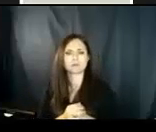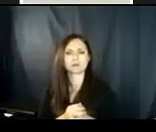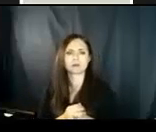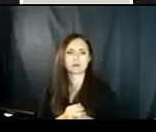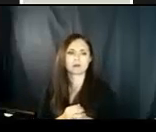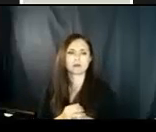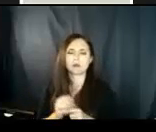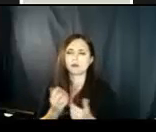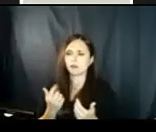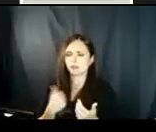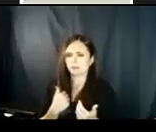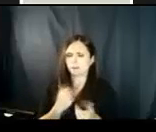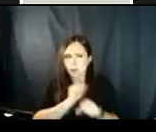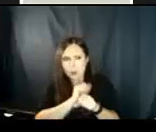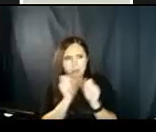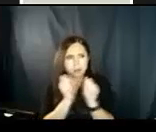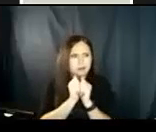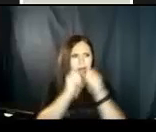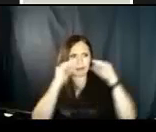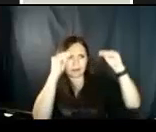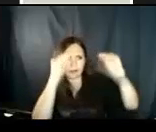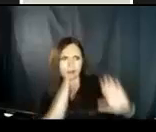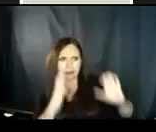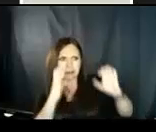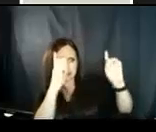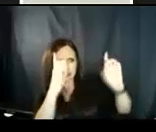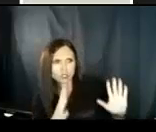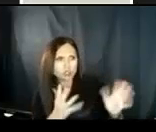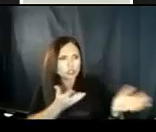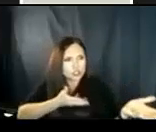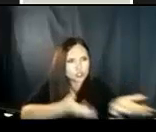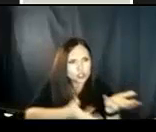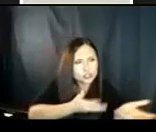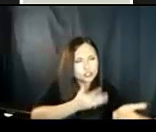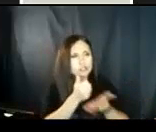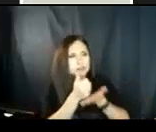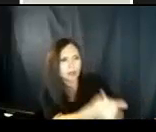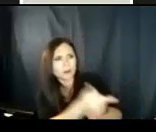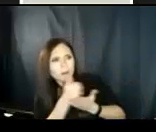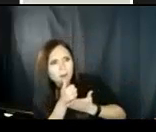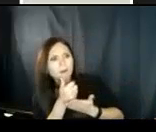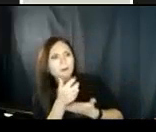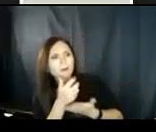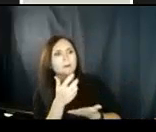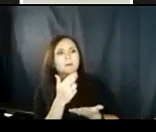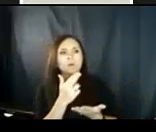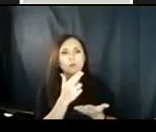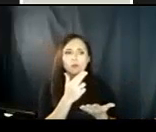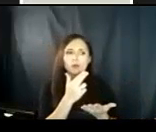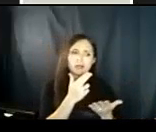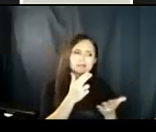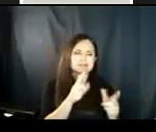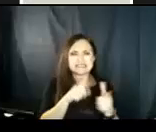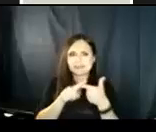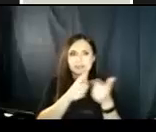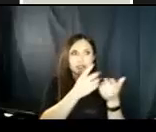with educators when I'm helping them to build the lesson or whether it's asynchronous or asynchronous lessons,